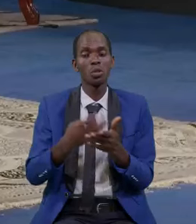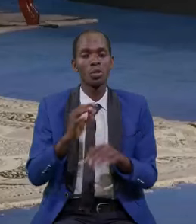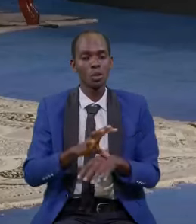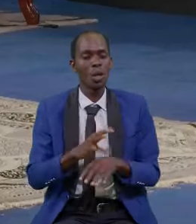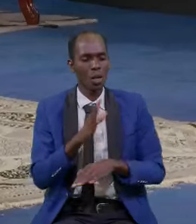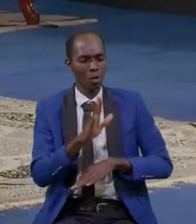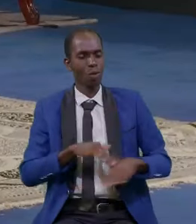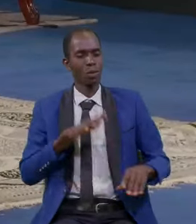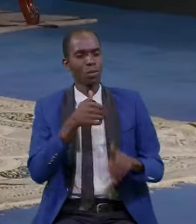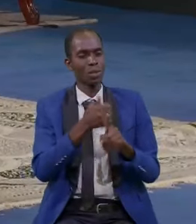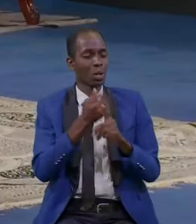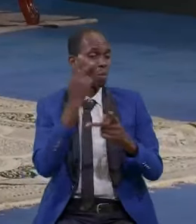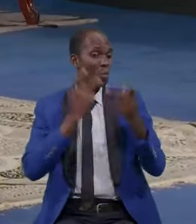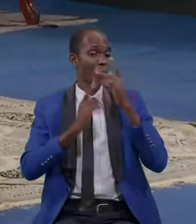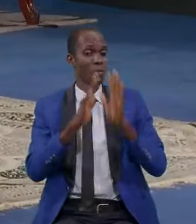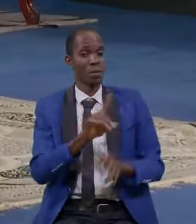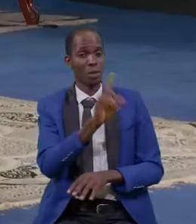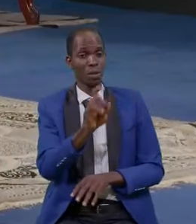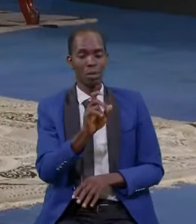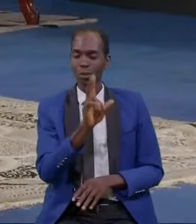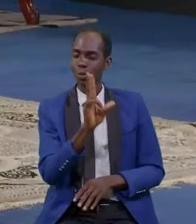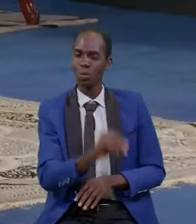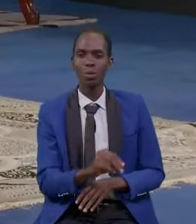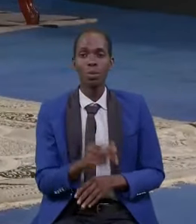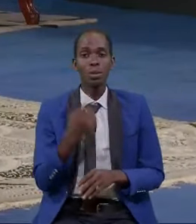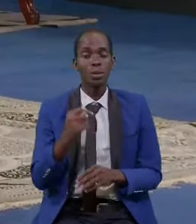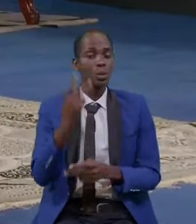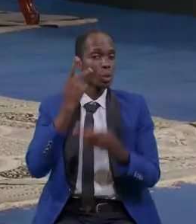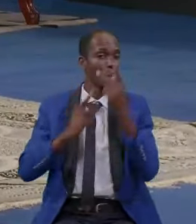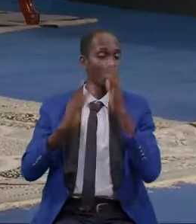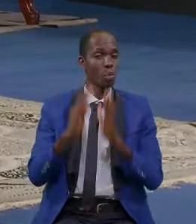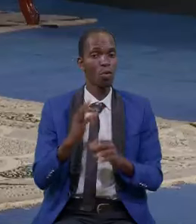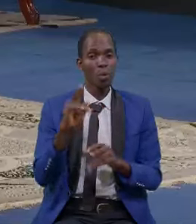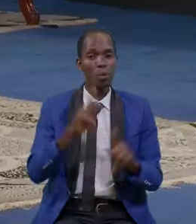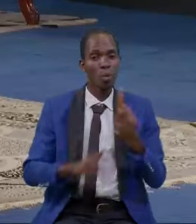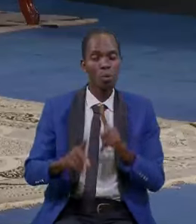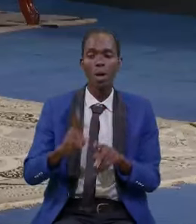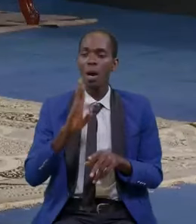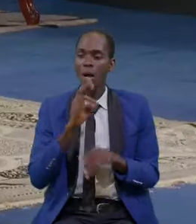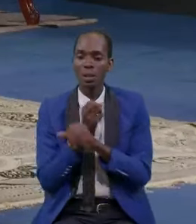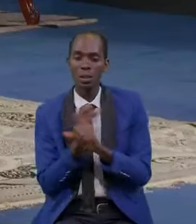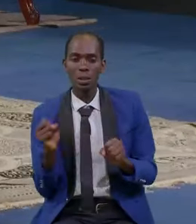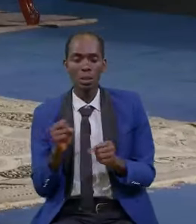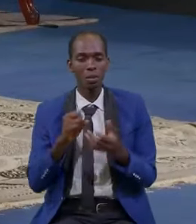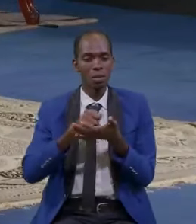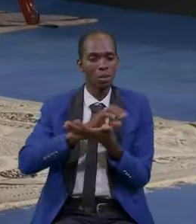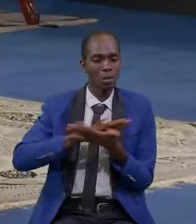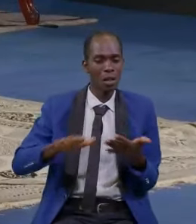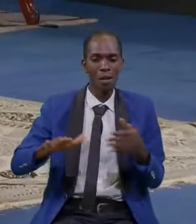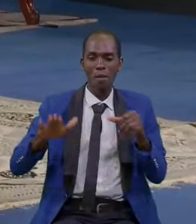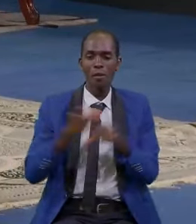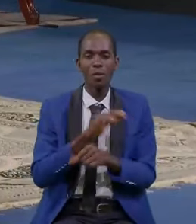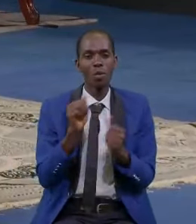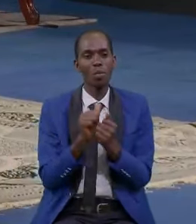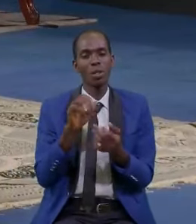the prophets are the people who are saved. They're the people who are sanctified. They're the people who are spirit-filled. And then out of